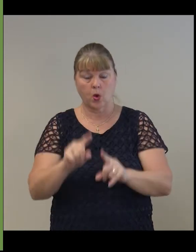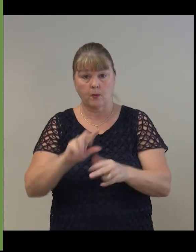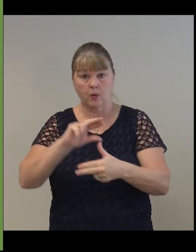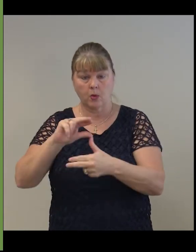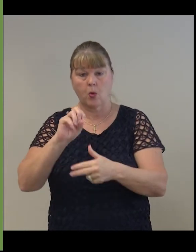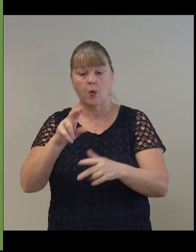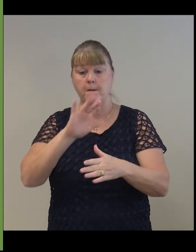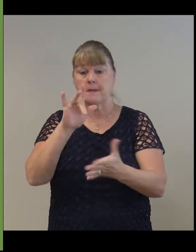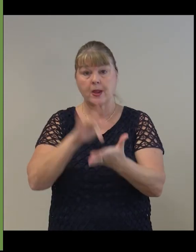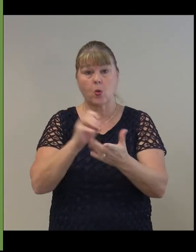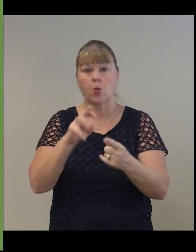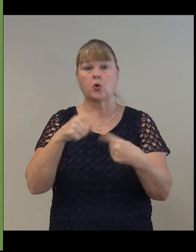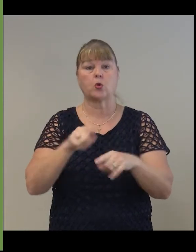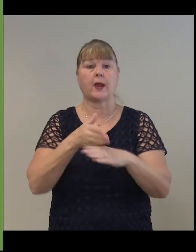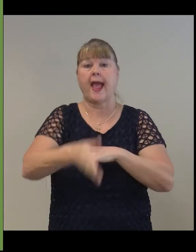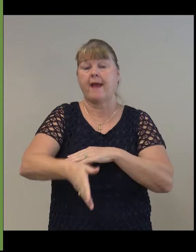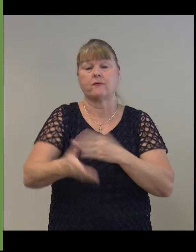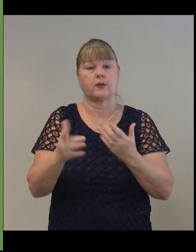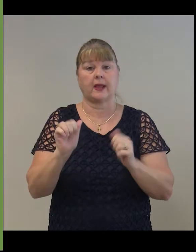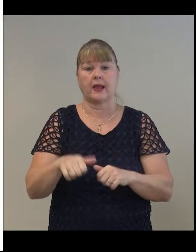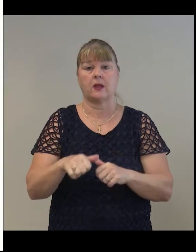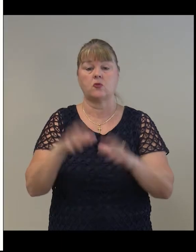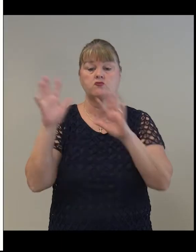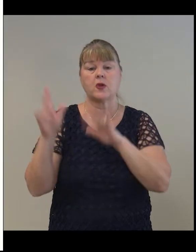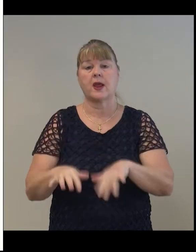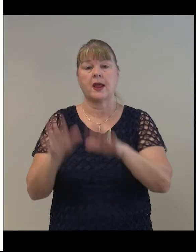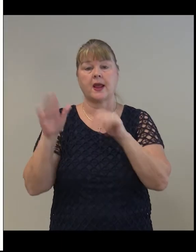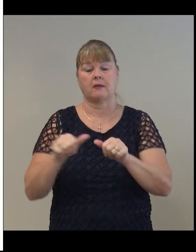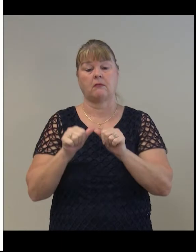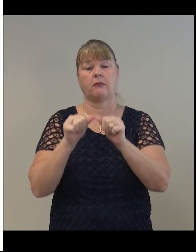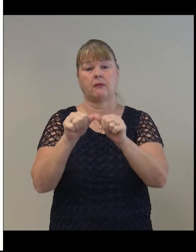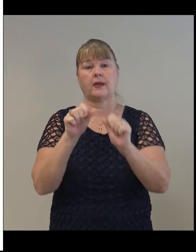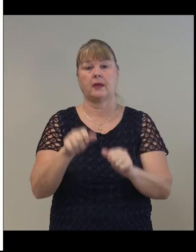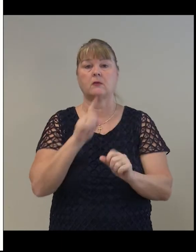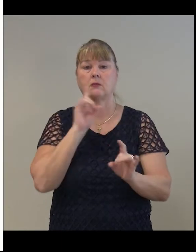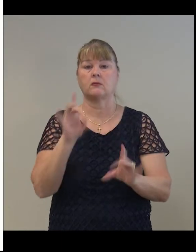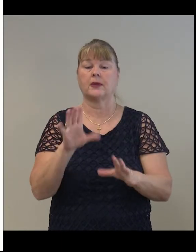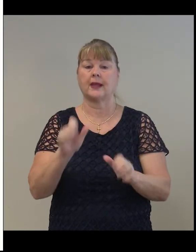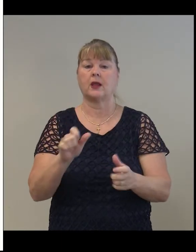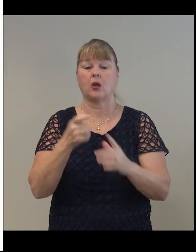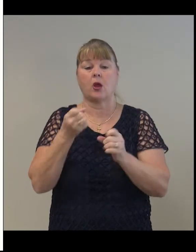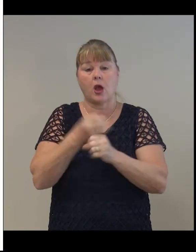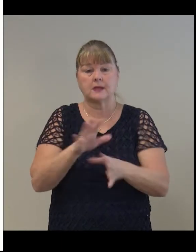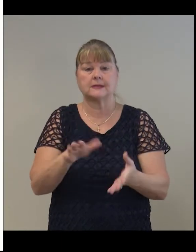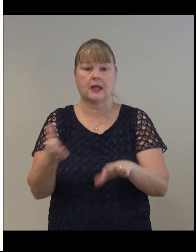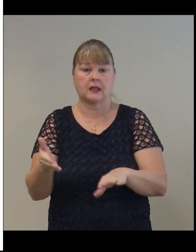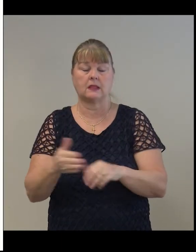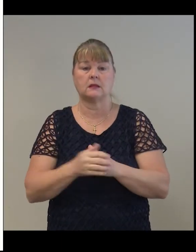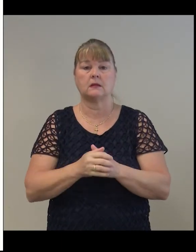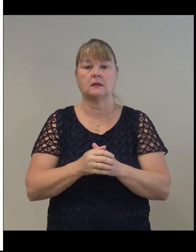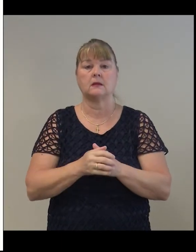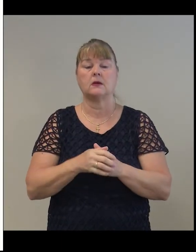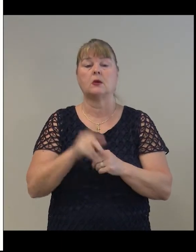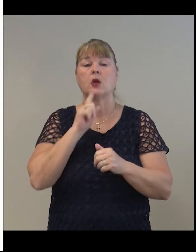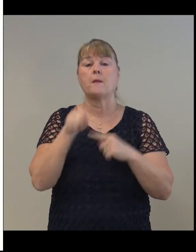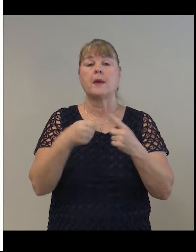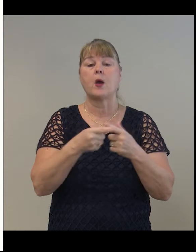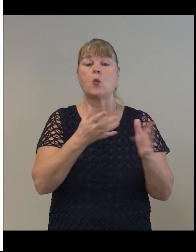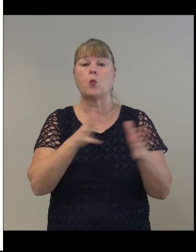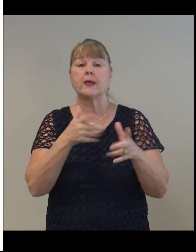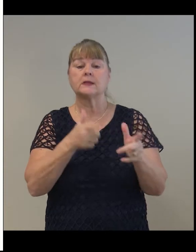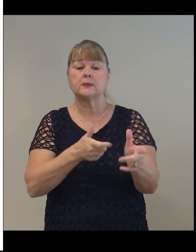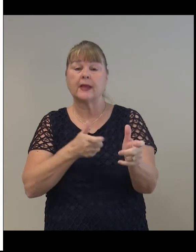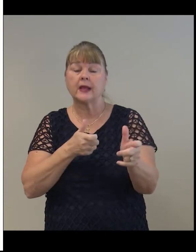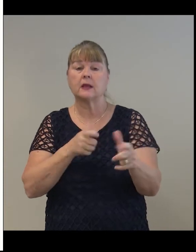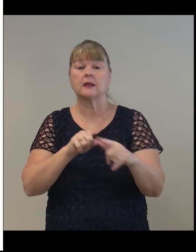and after the storm. Rainfall can definitely be very deadly. So we talked about those wind speeds. Here they're broken out into these different